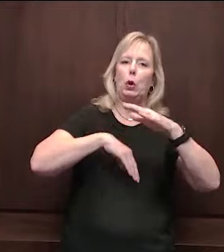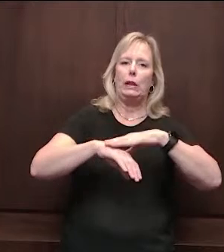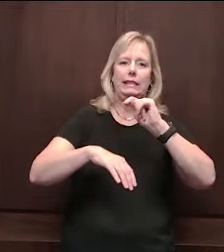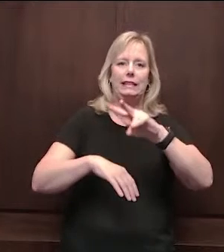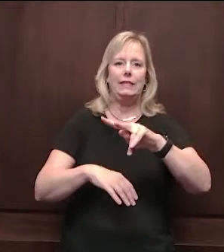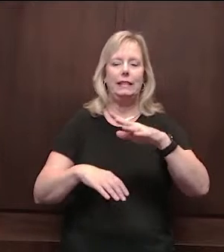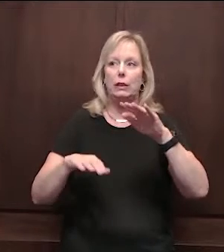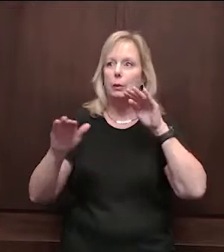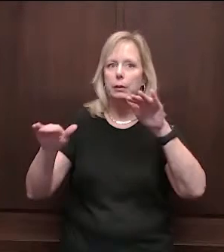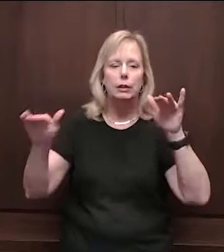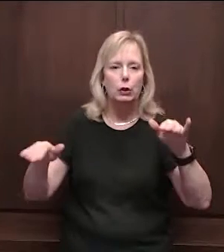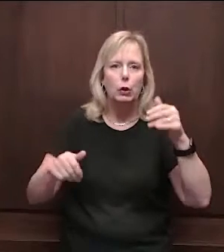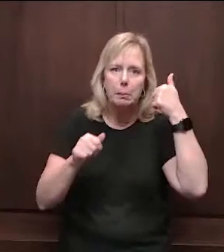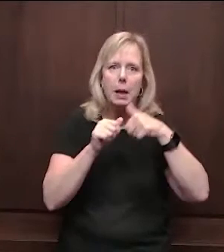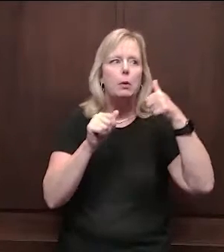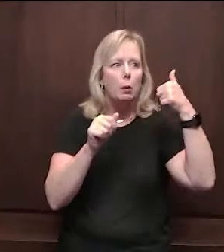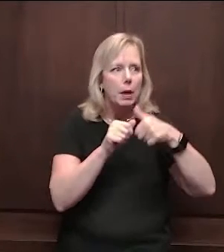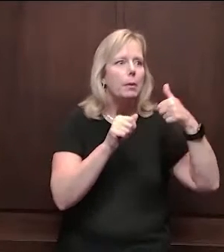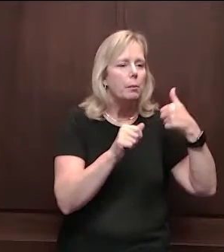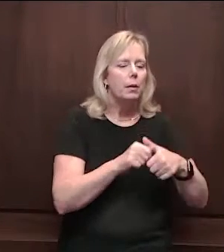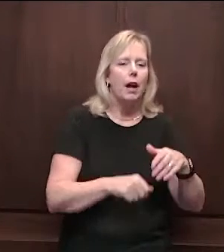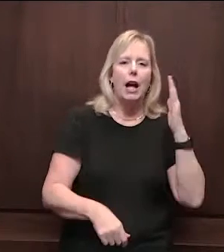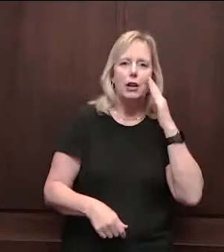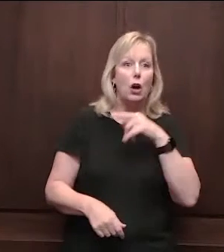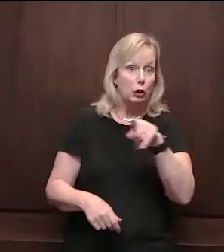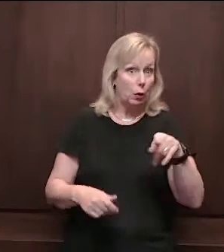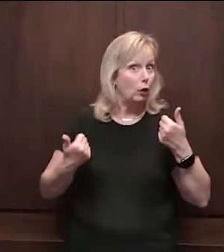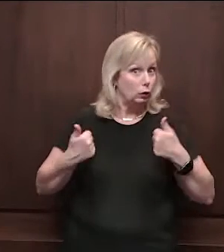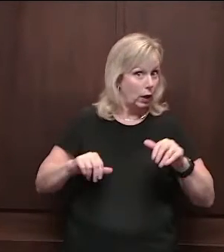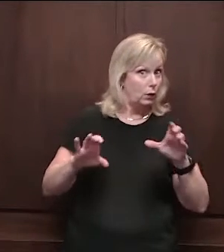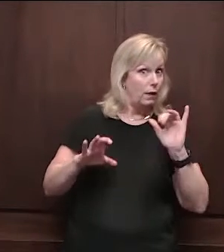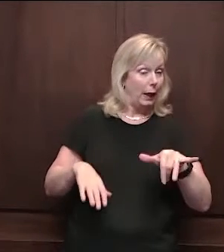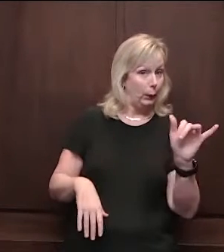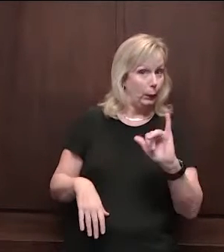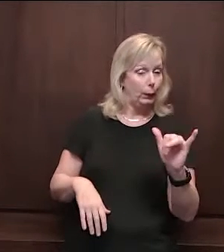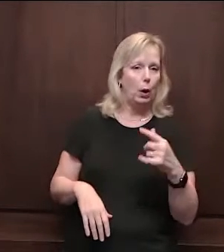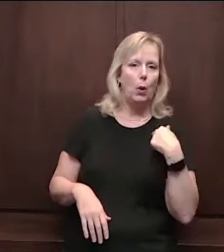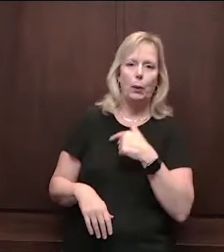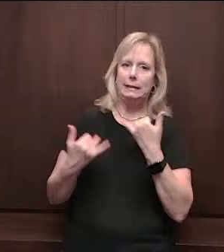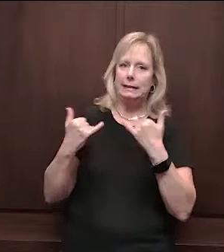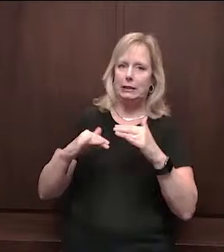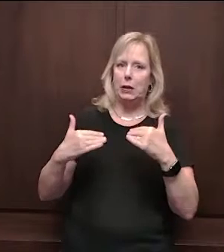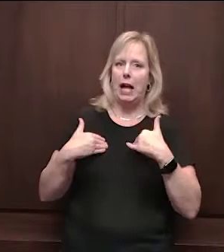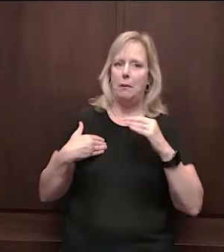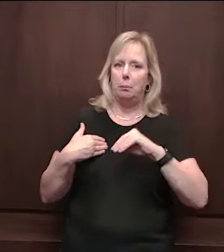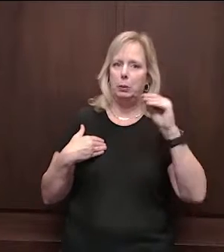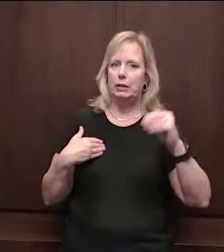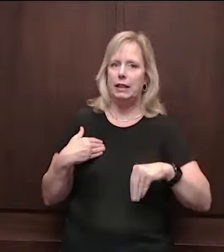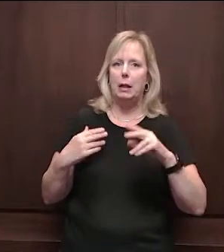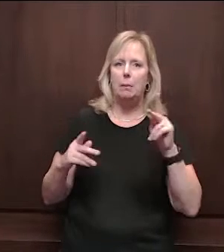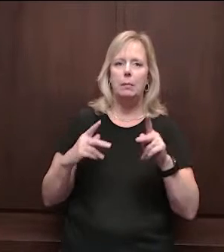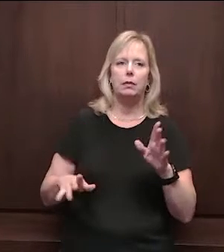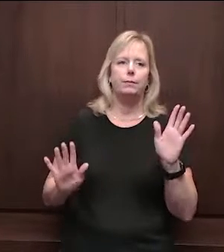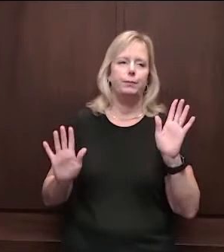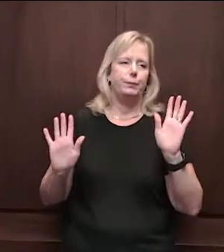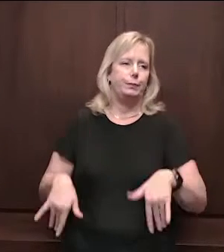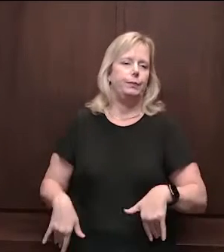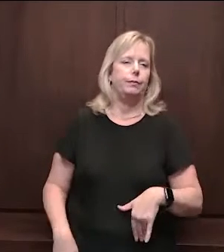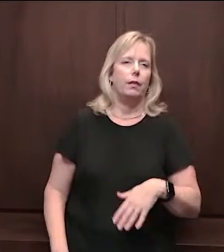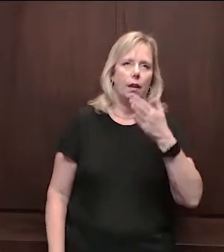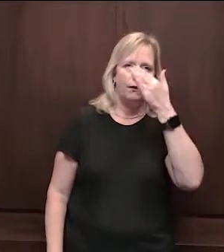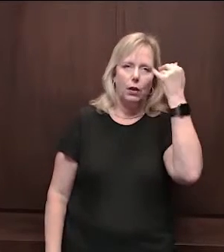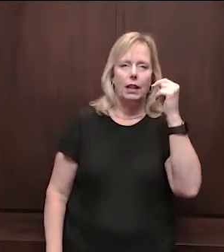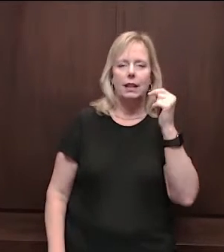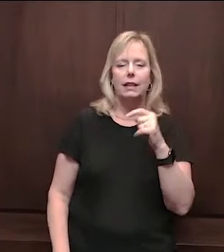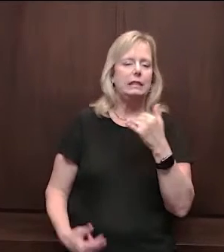to keep that word spread out there to the people. I know you are all trying to do that. We're still having a percentage of people say, oh, forget about